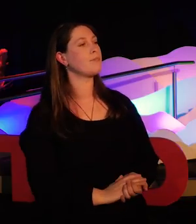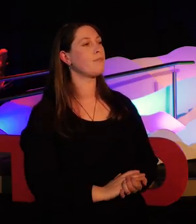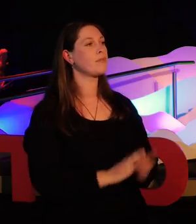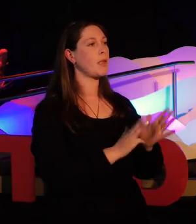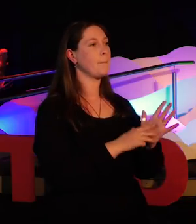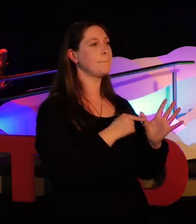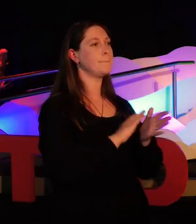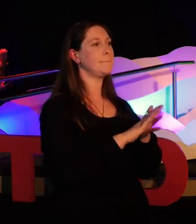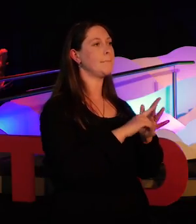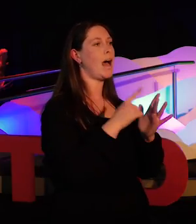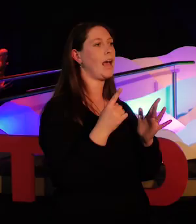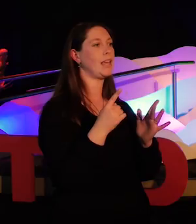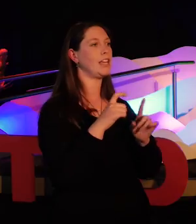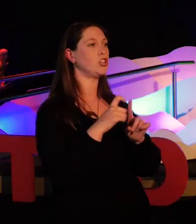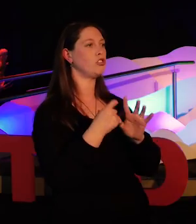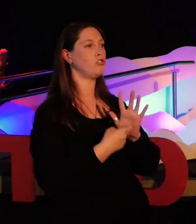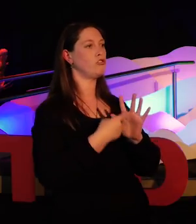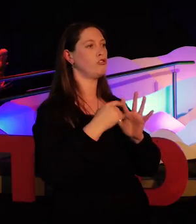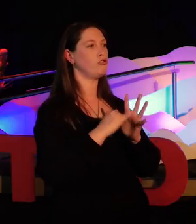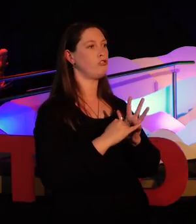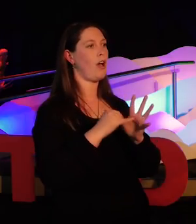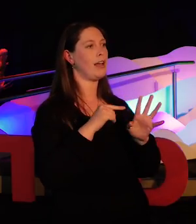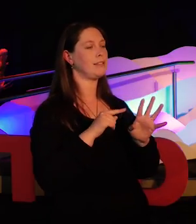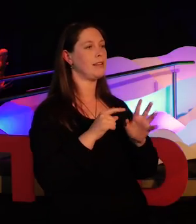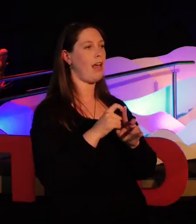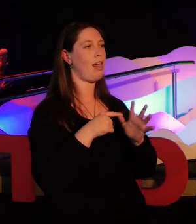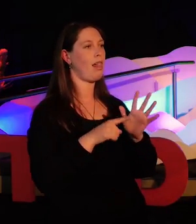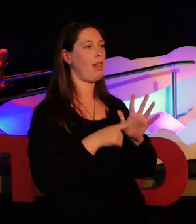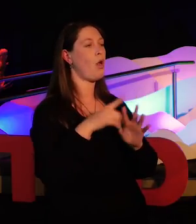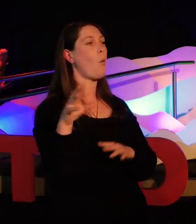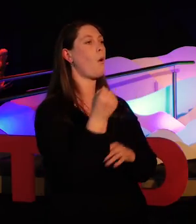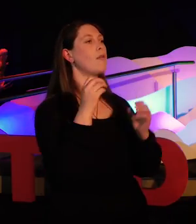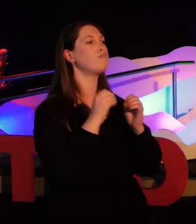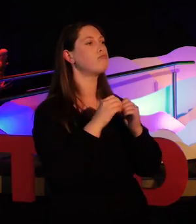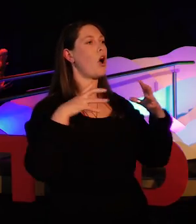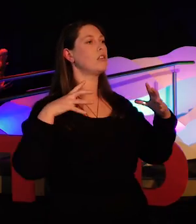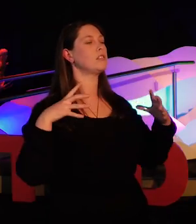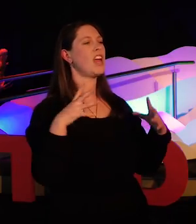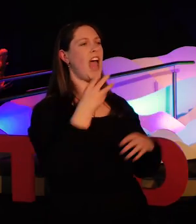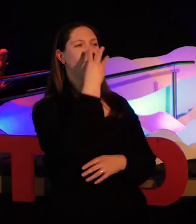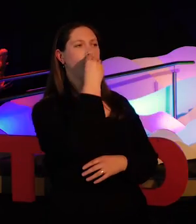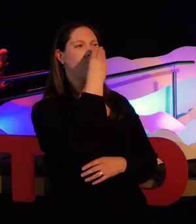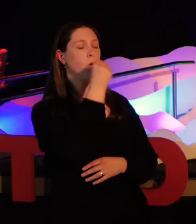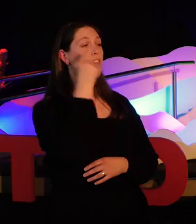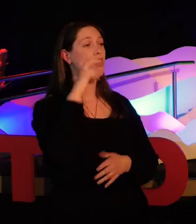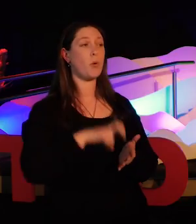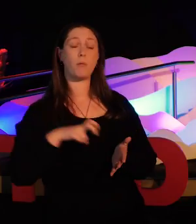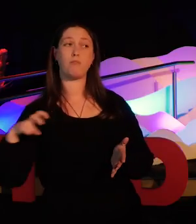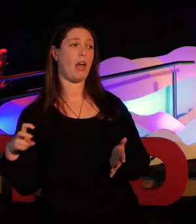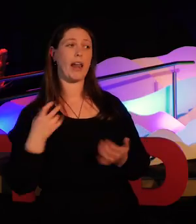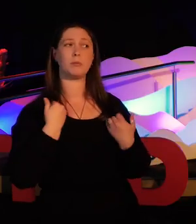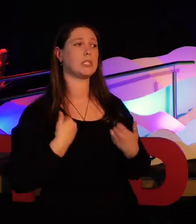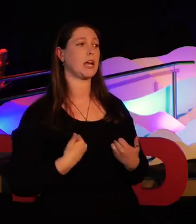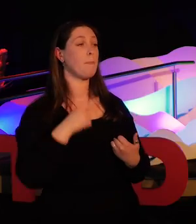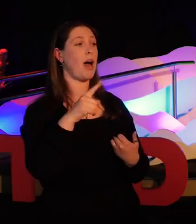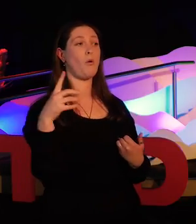Mai Drysdale won a bronze at the Olympics, and he had a really bad flu. Such a flu, they thought he was going to pull out, and he won a bronze.